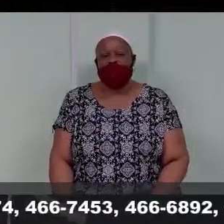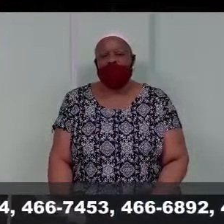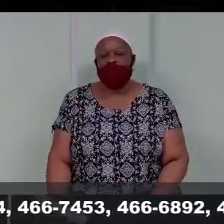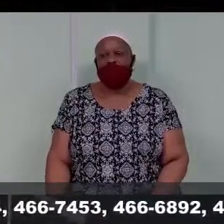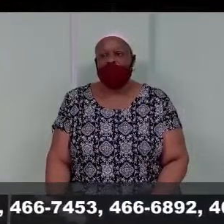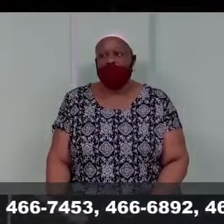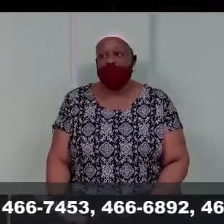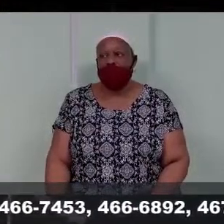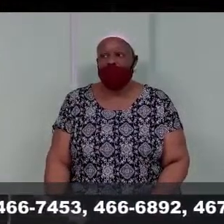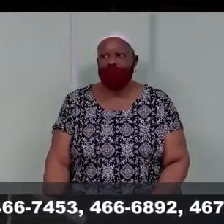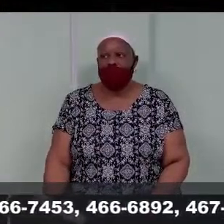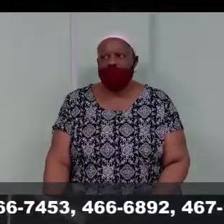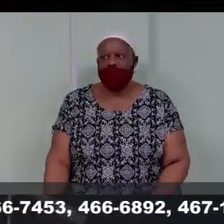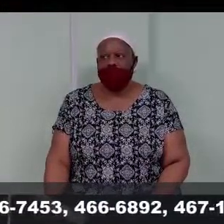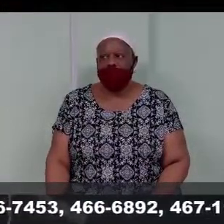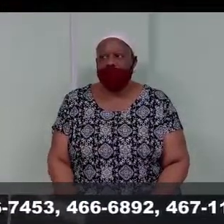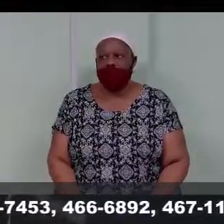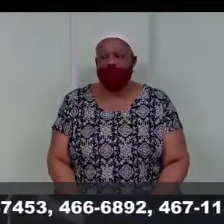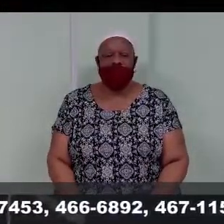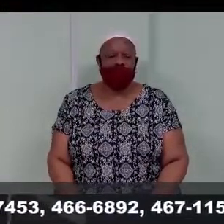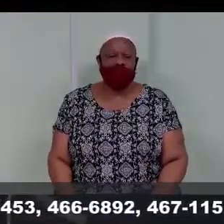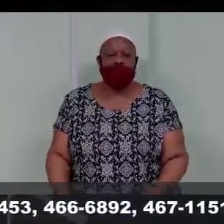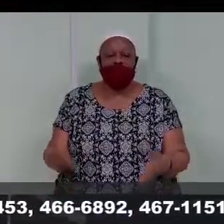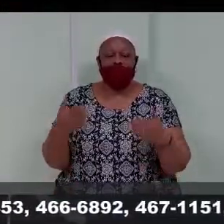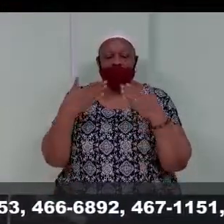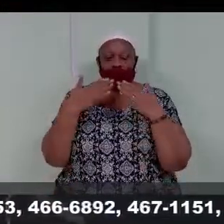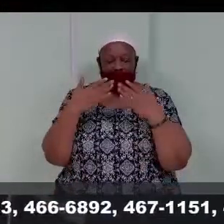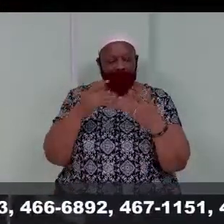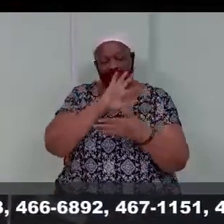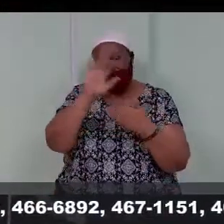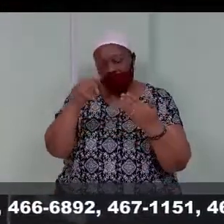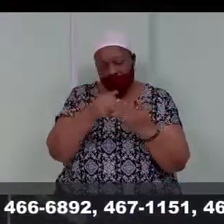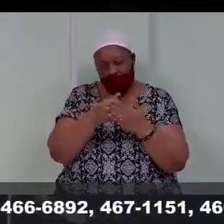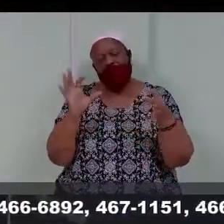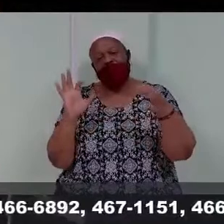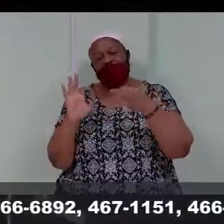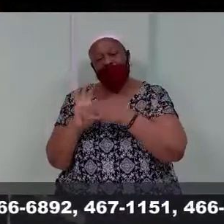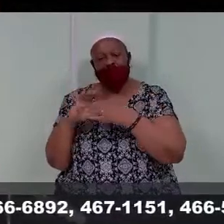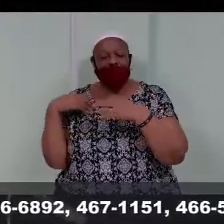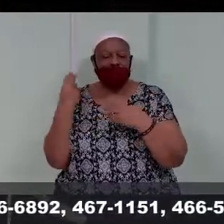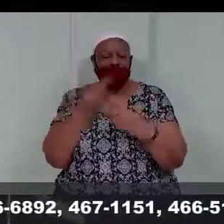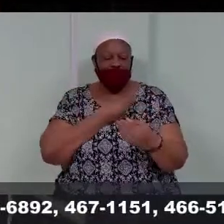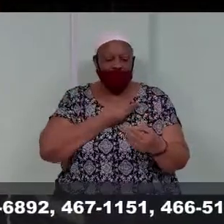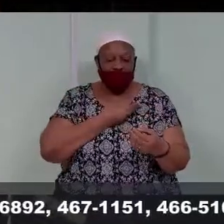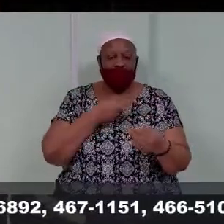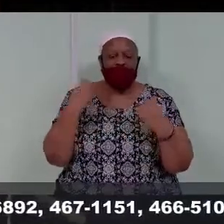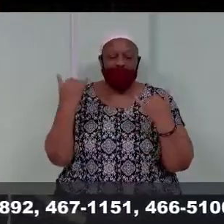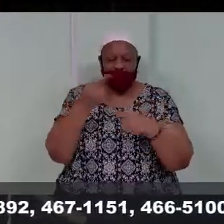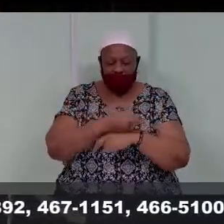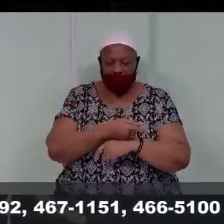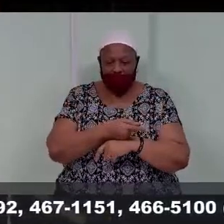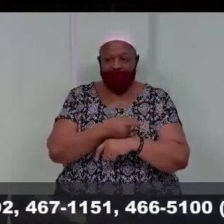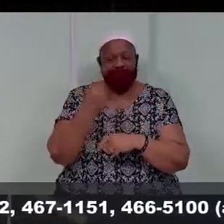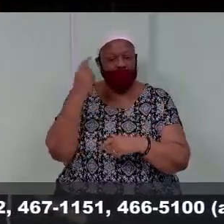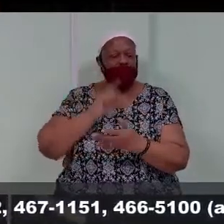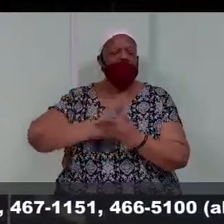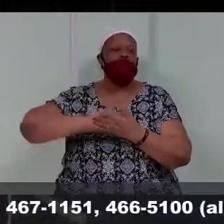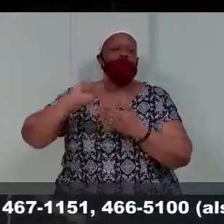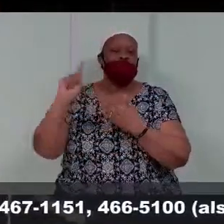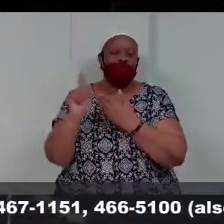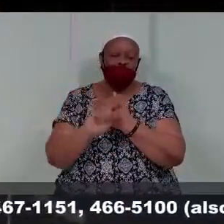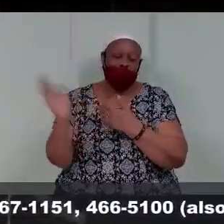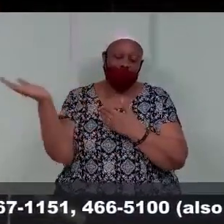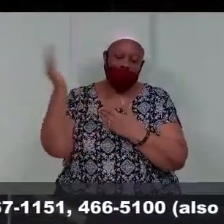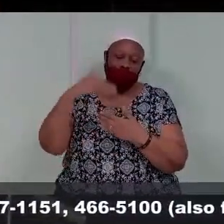to the COVID-19 pandemic. Thank you to all of you for joining us today for this briefing. Next week, we will